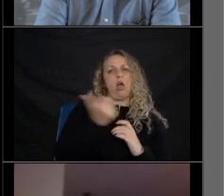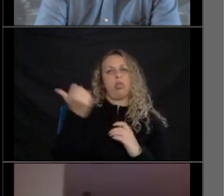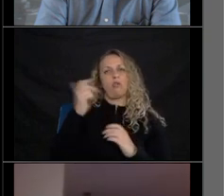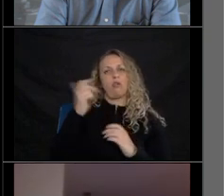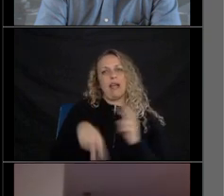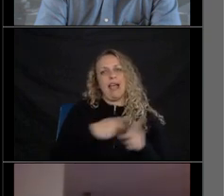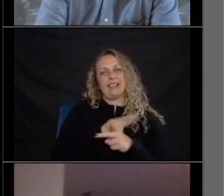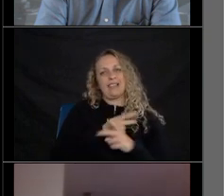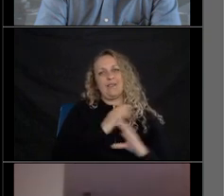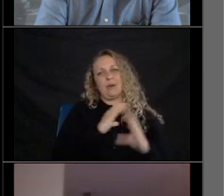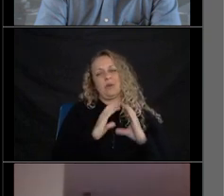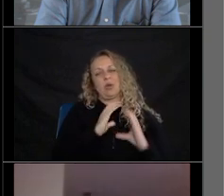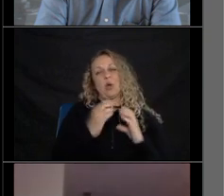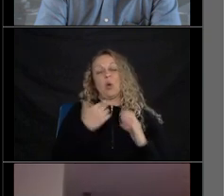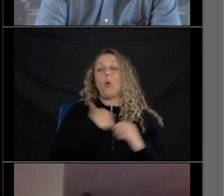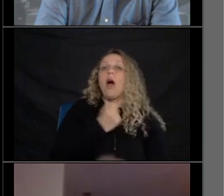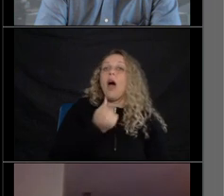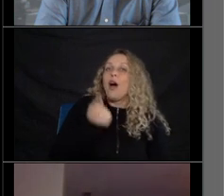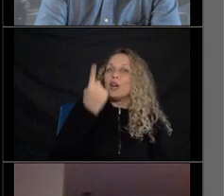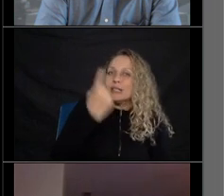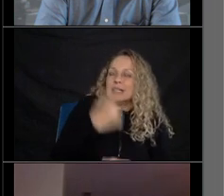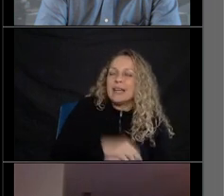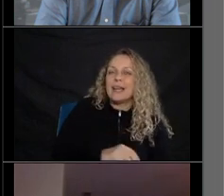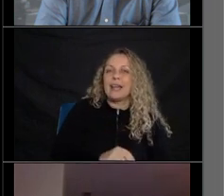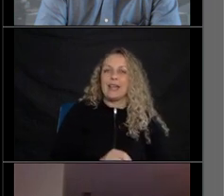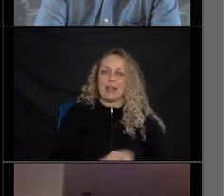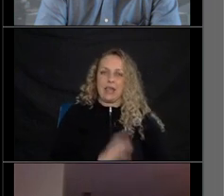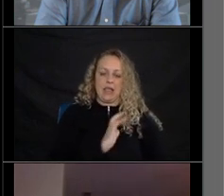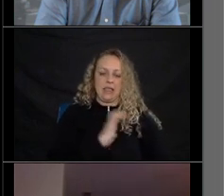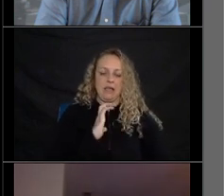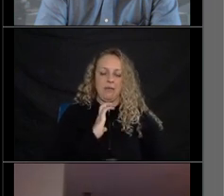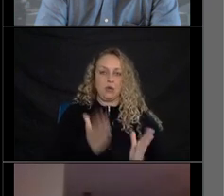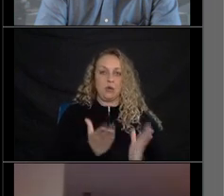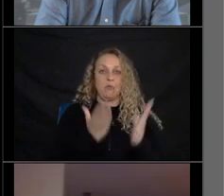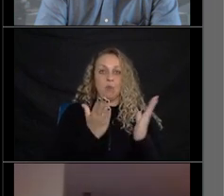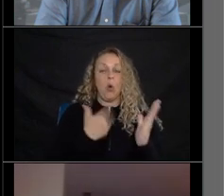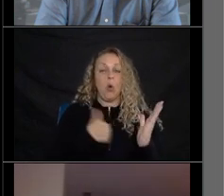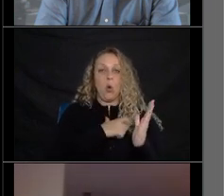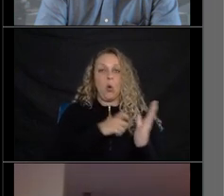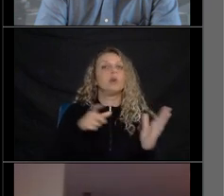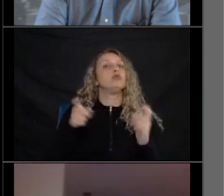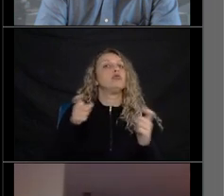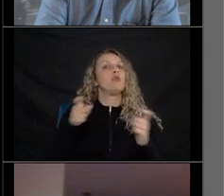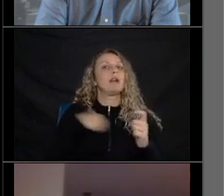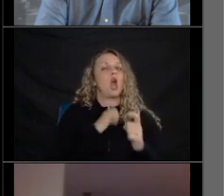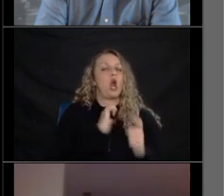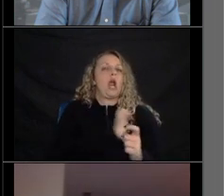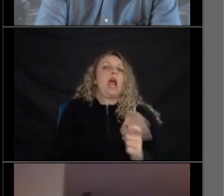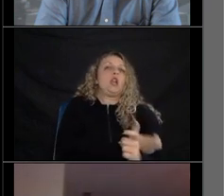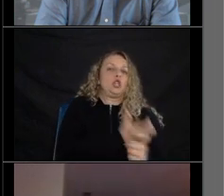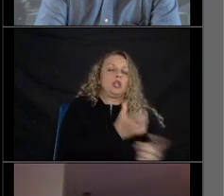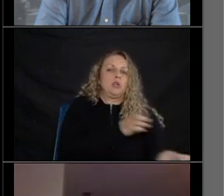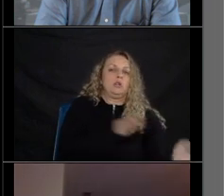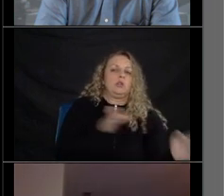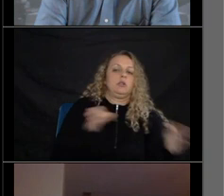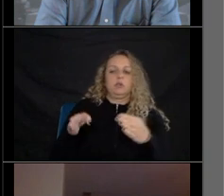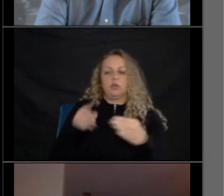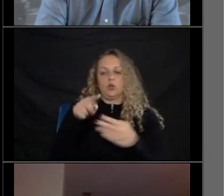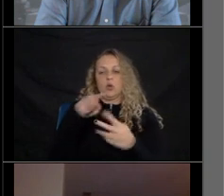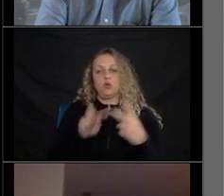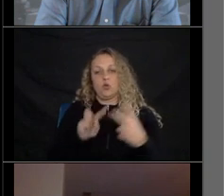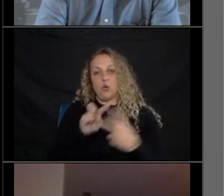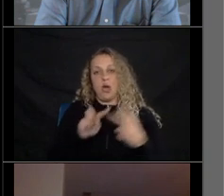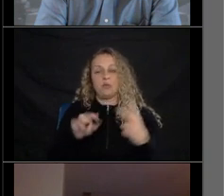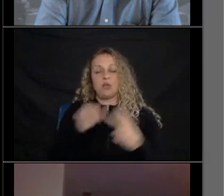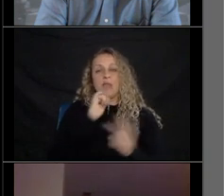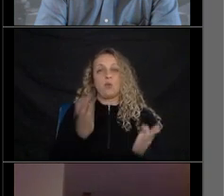of communications. We understand the commission's motion and we will direct our energy to those two options that